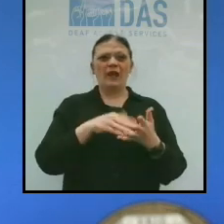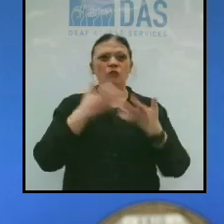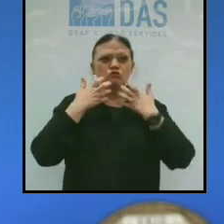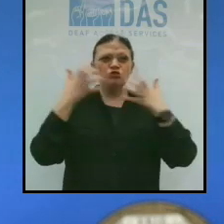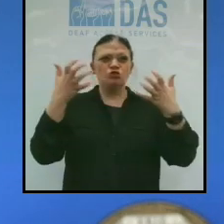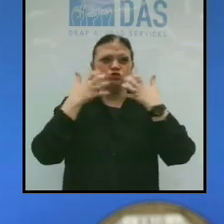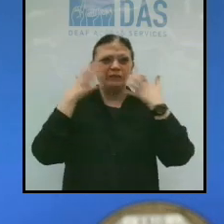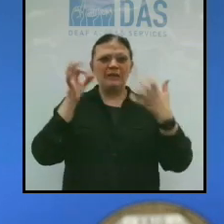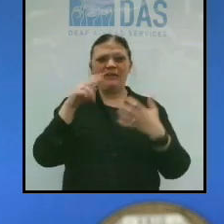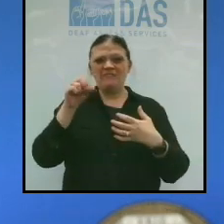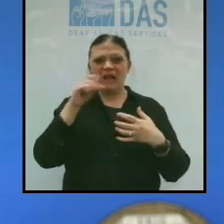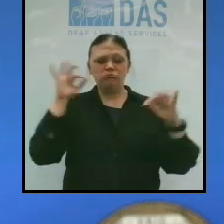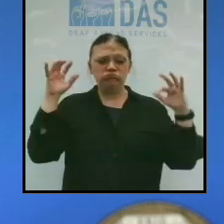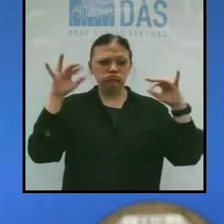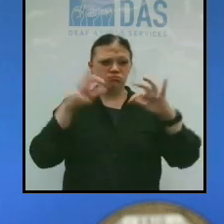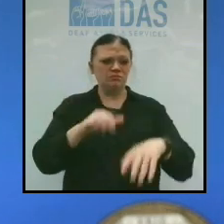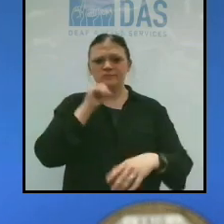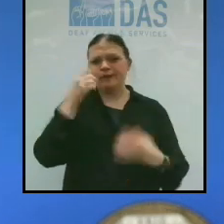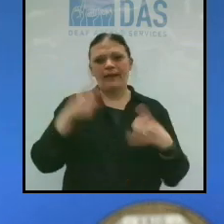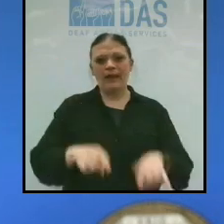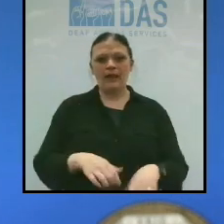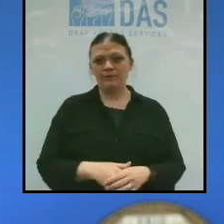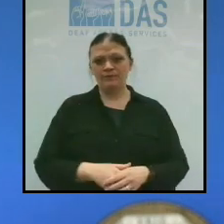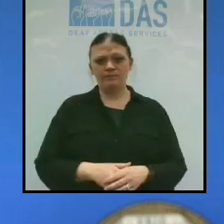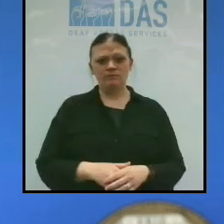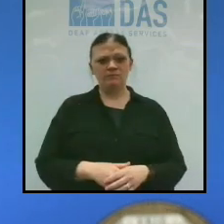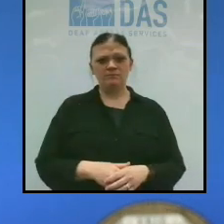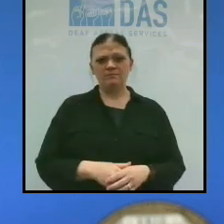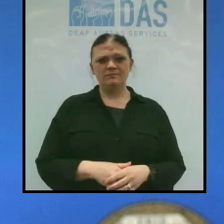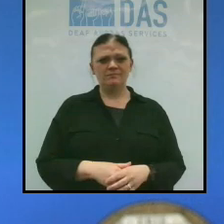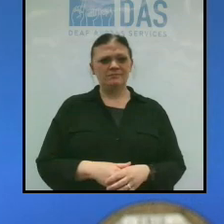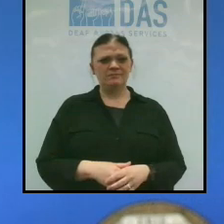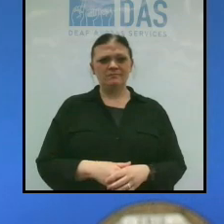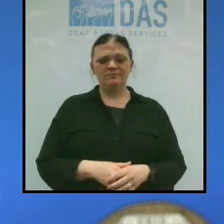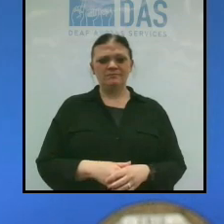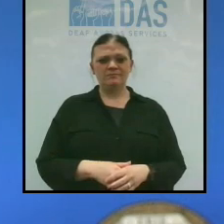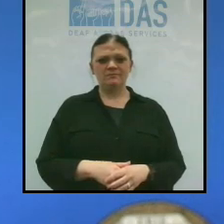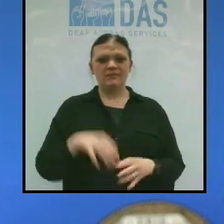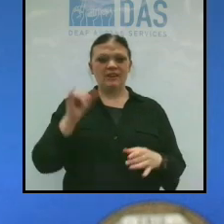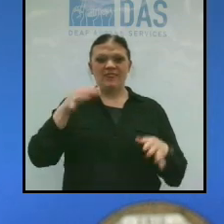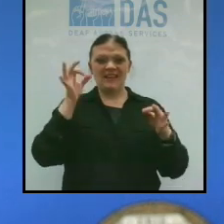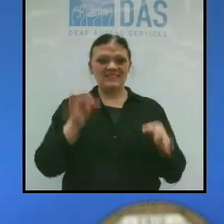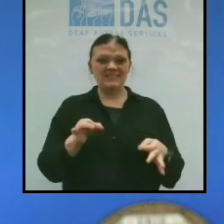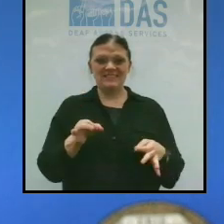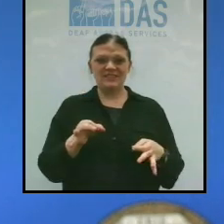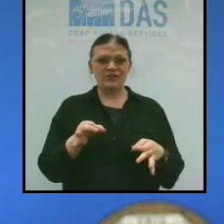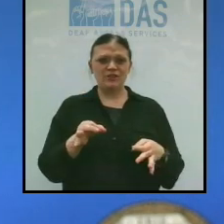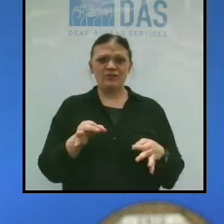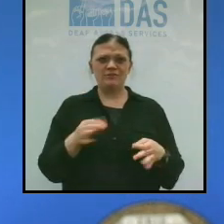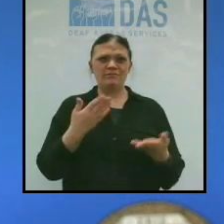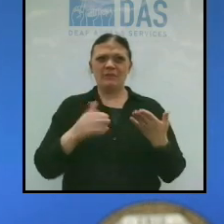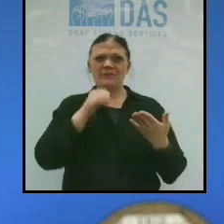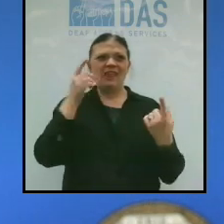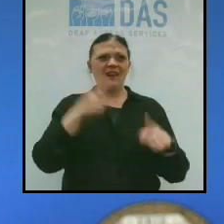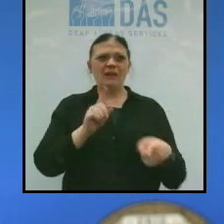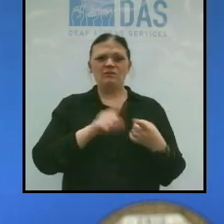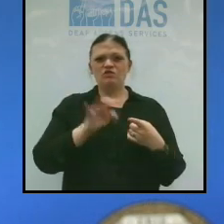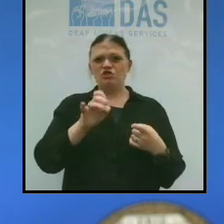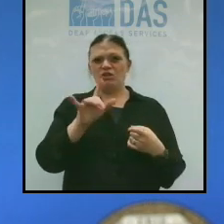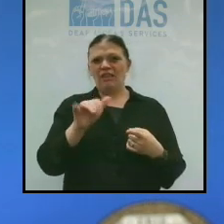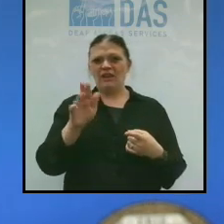in the crowd, it's probably not going to happen. But we're just going to, well, that decision in all likelihood won't be made until July or